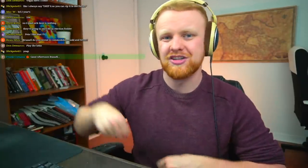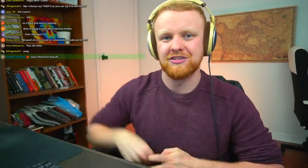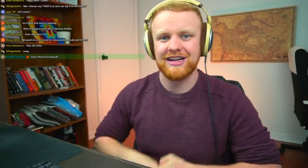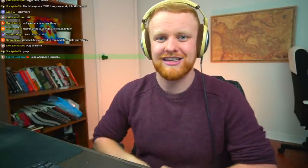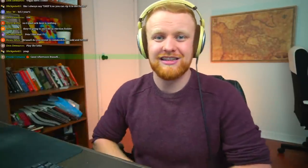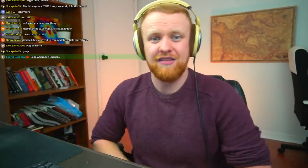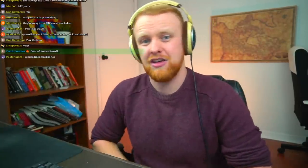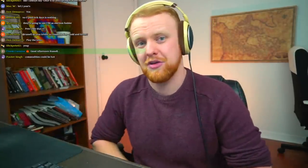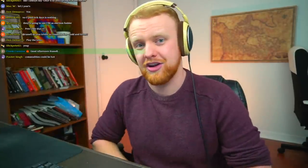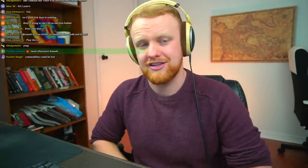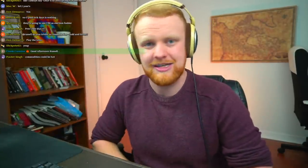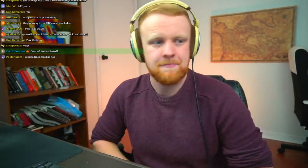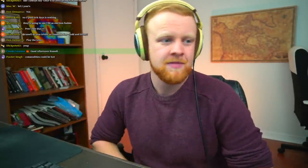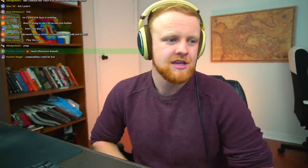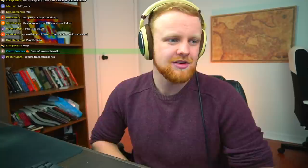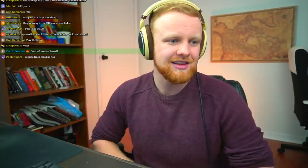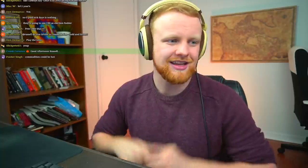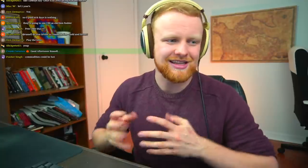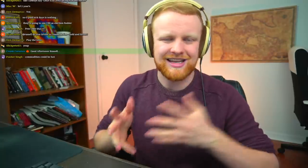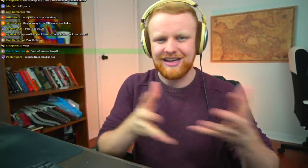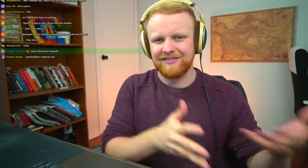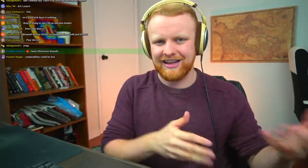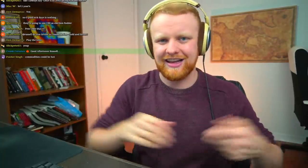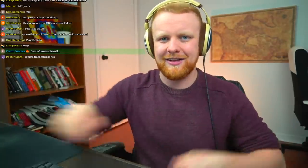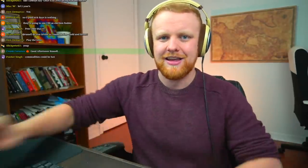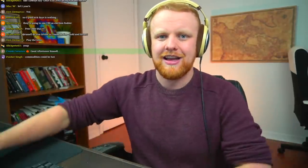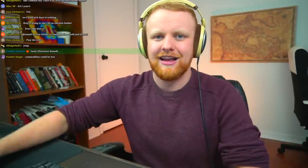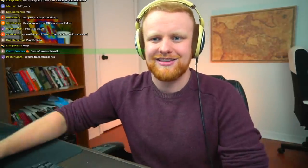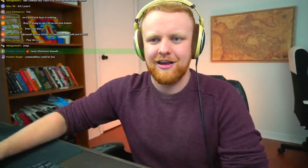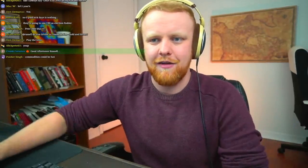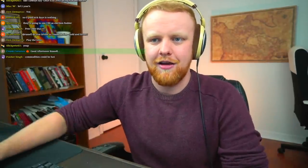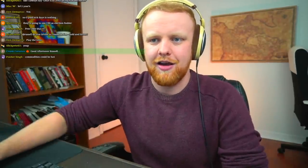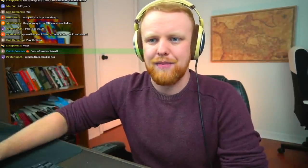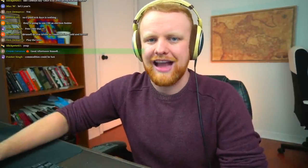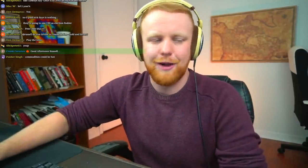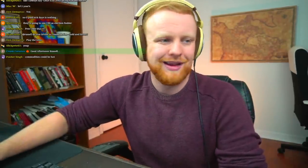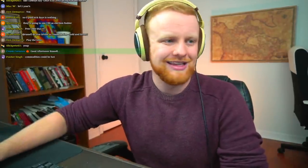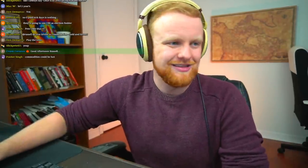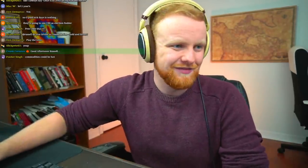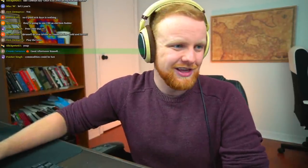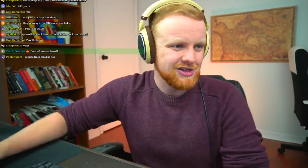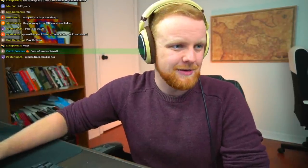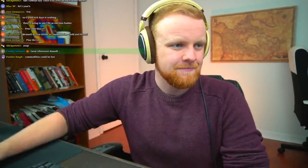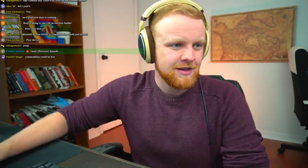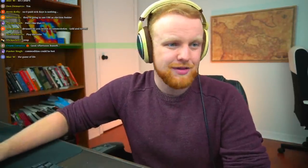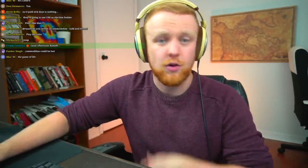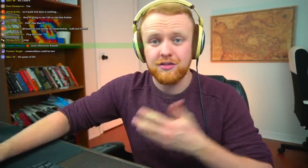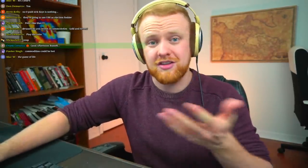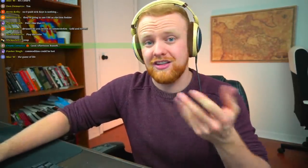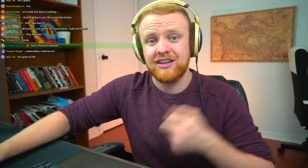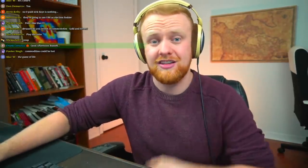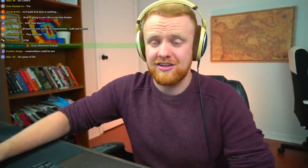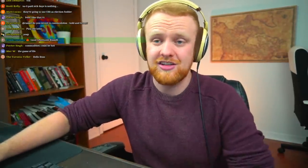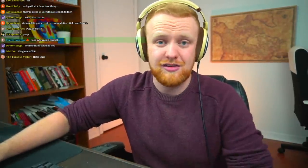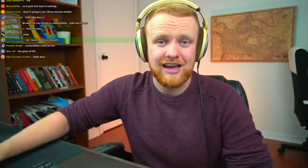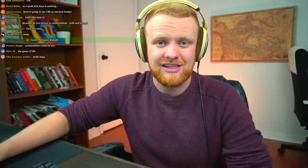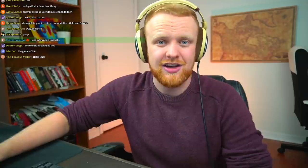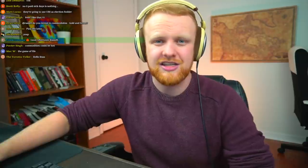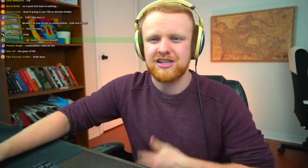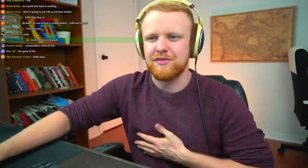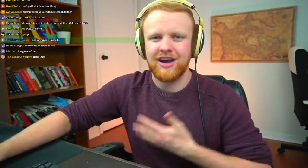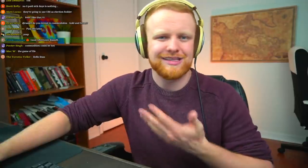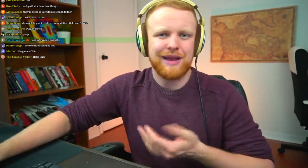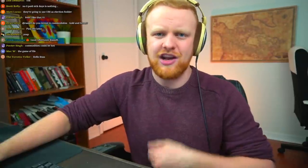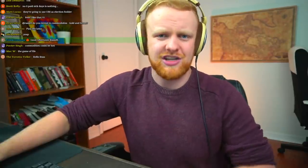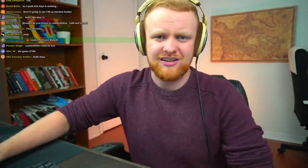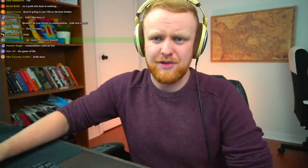money printer, right, to devalue a currency. So I think it is kind of like a backup against inflation. But gold certainly could do that too. I